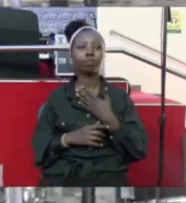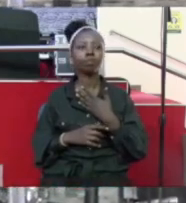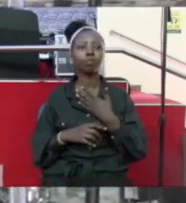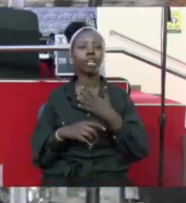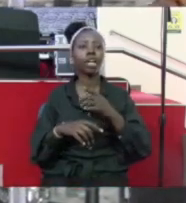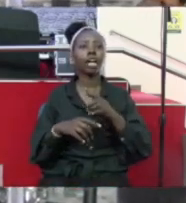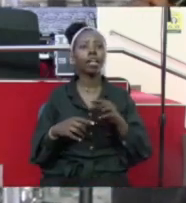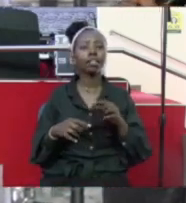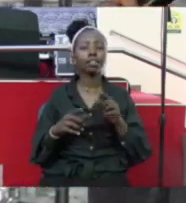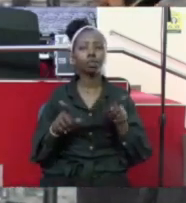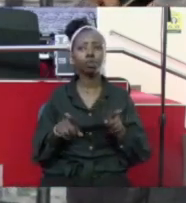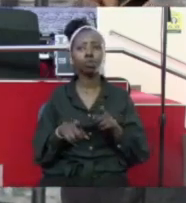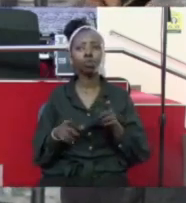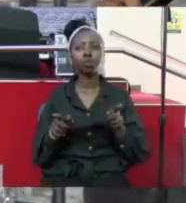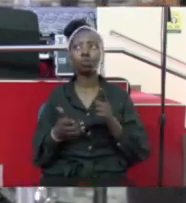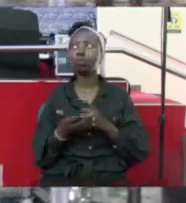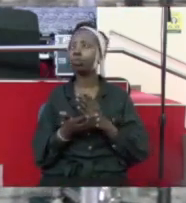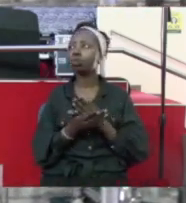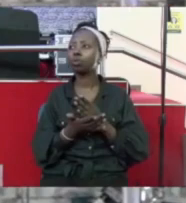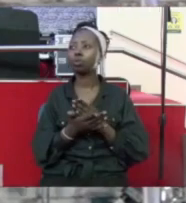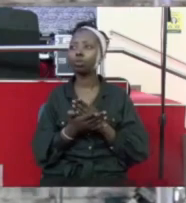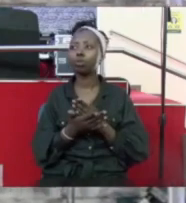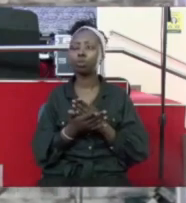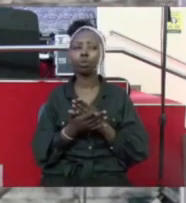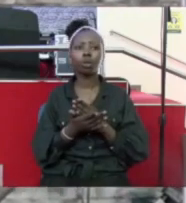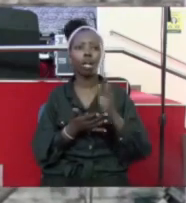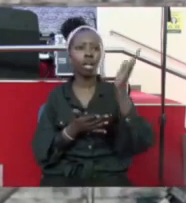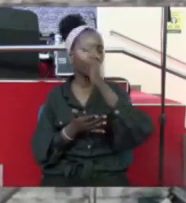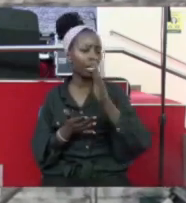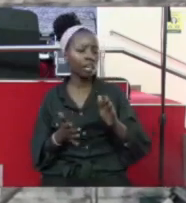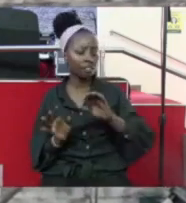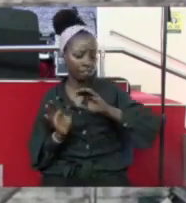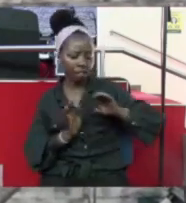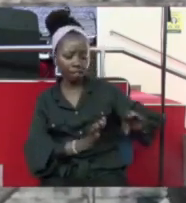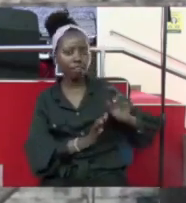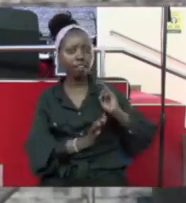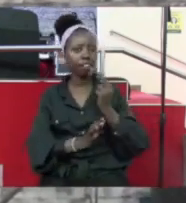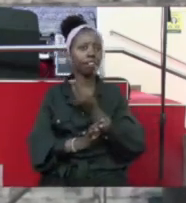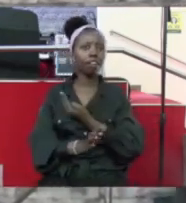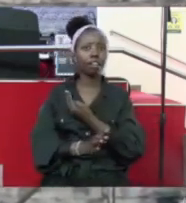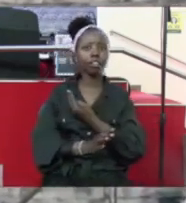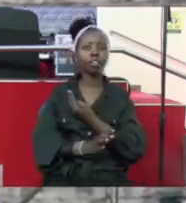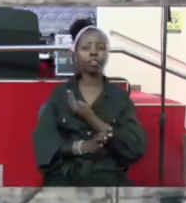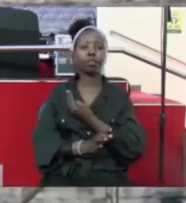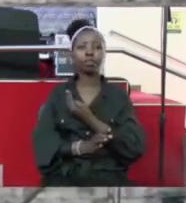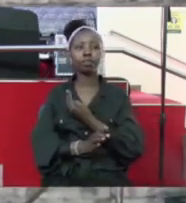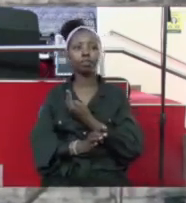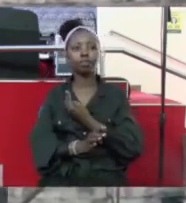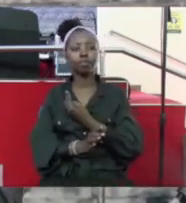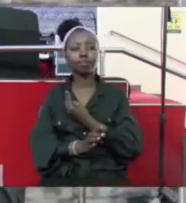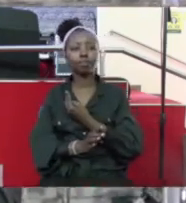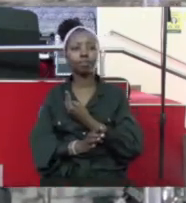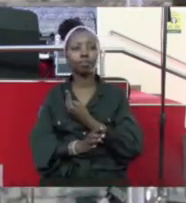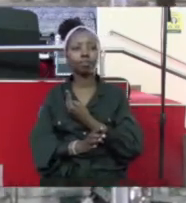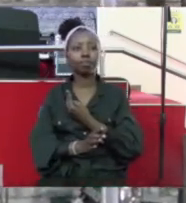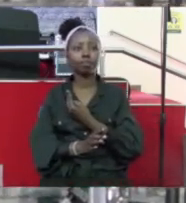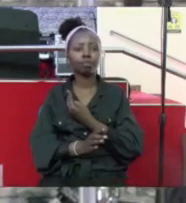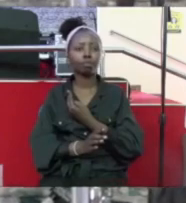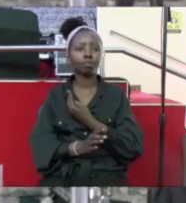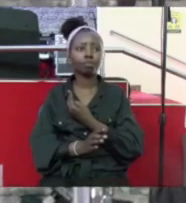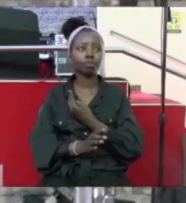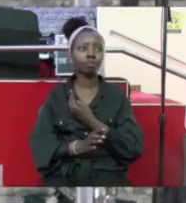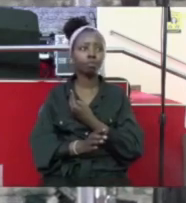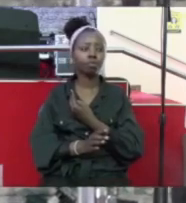animal attack, he has said that he'll never leave us, he'll never forsake us. Have you been